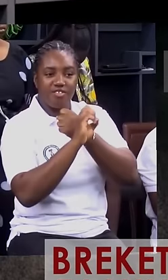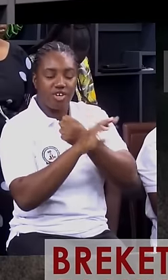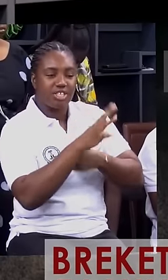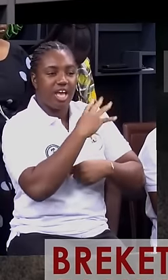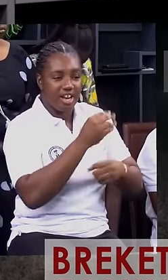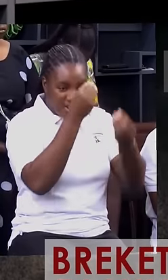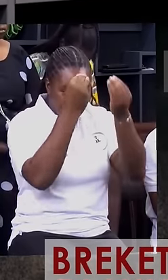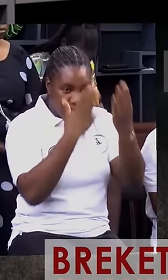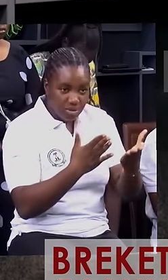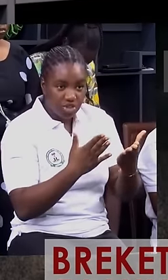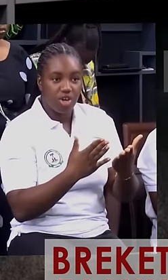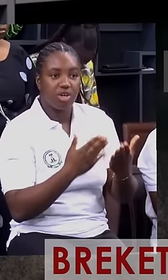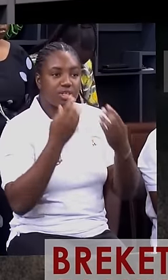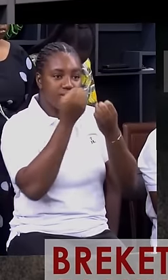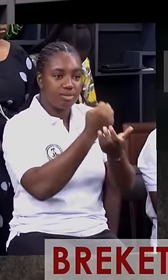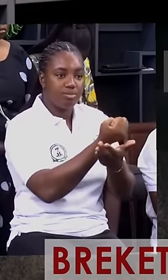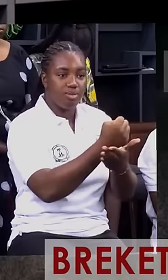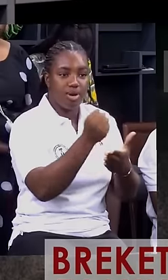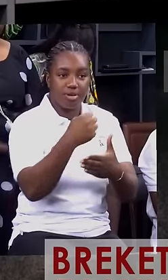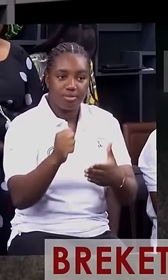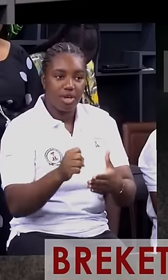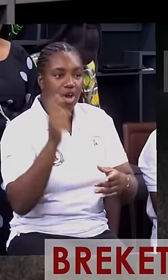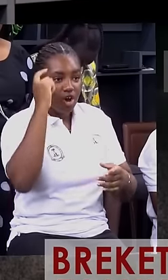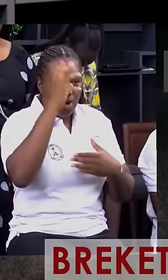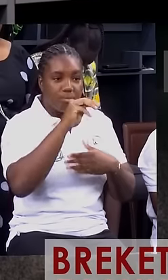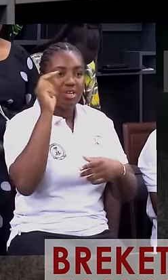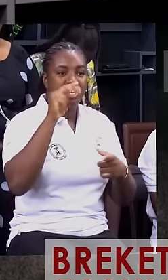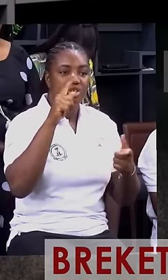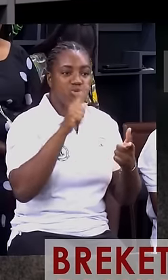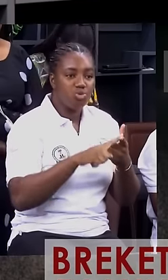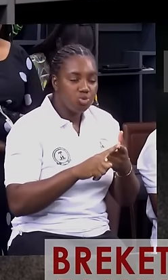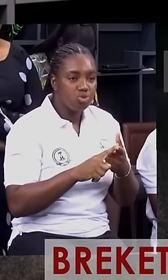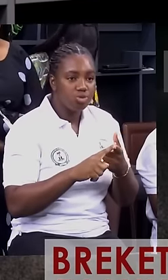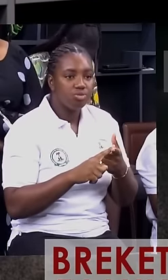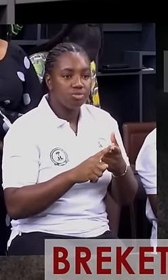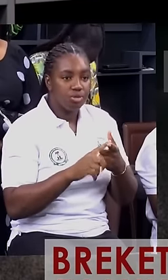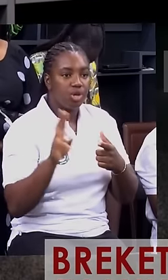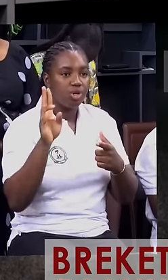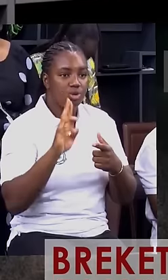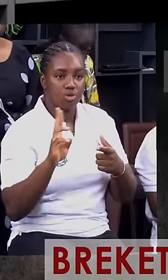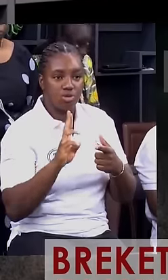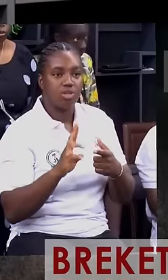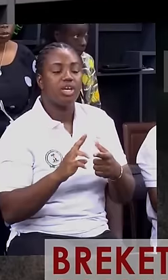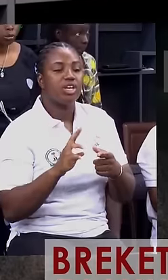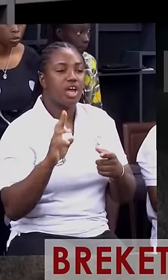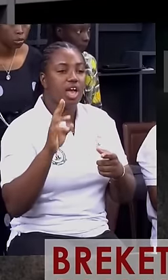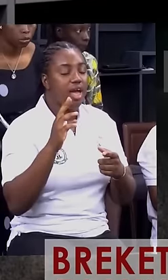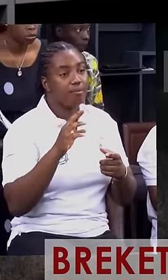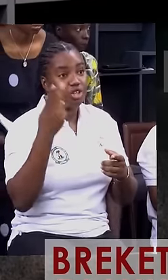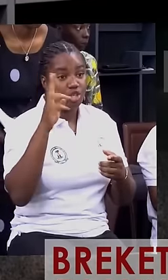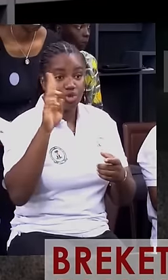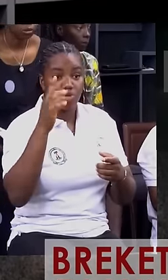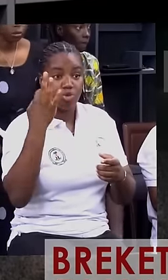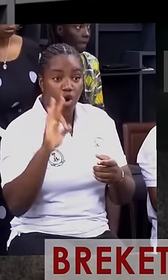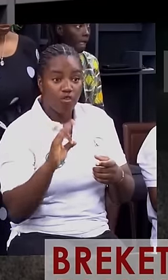dissemination. Government needs to regulate the use of herbal concoction and even orthodox medication. I know that